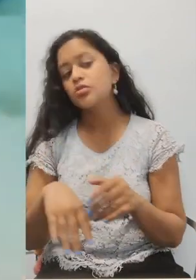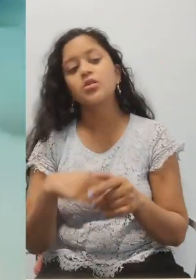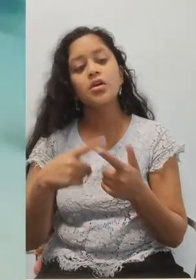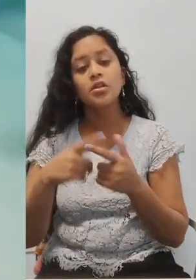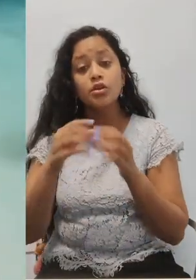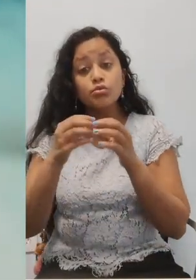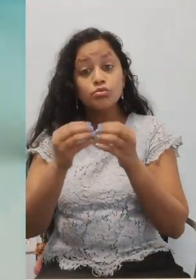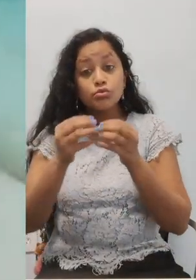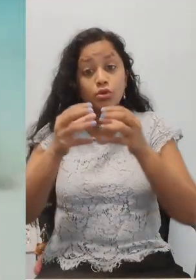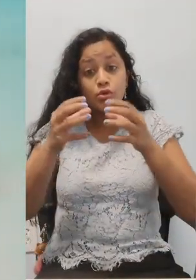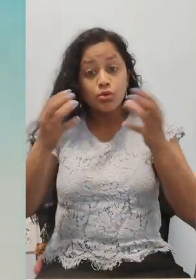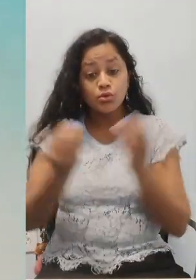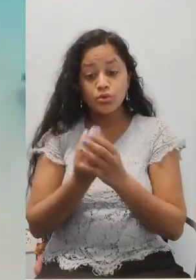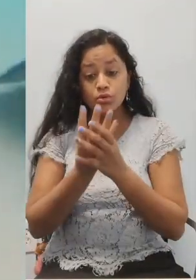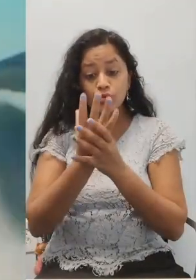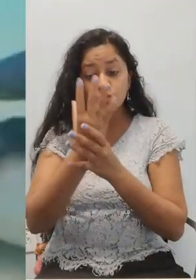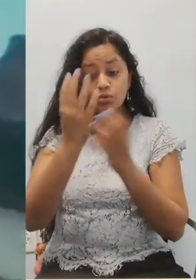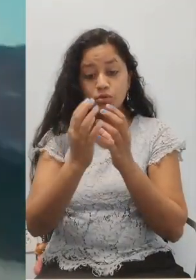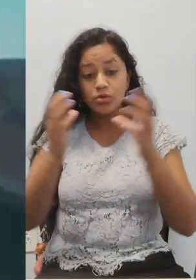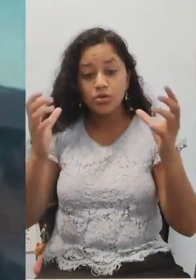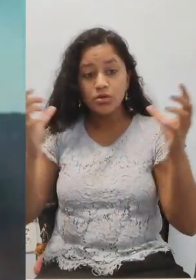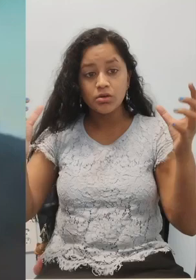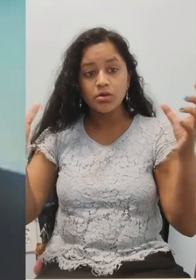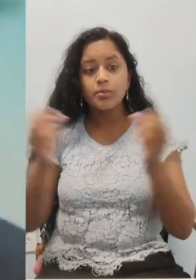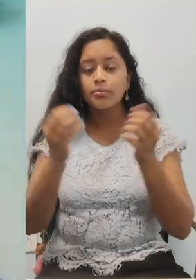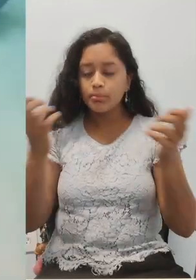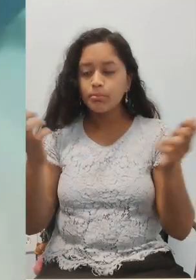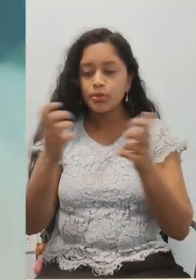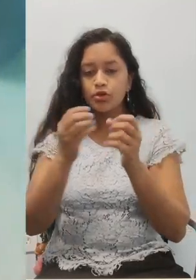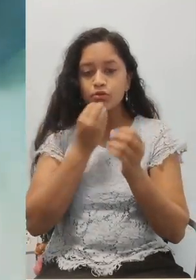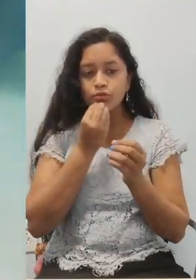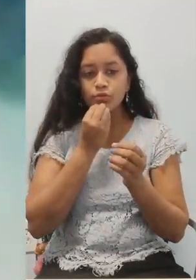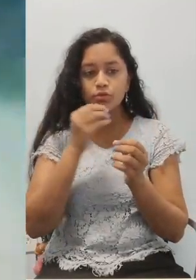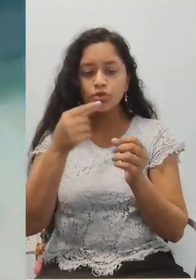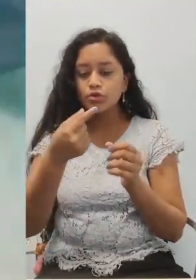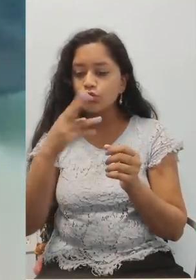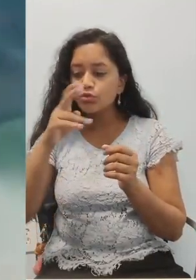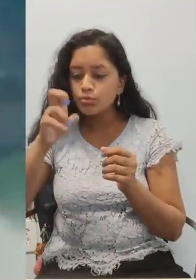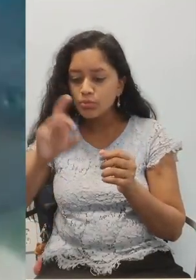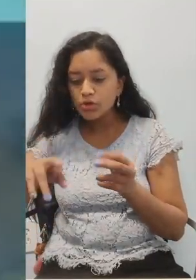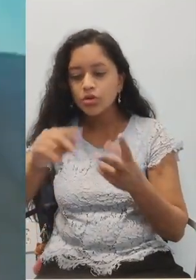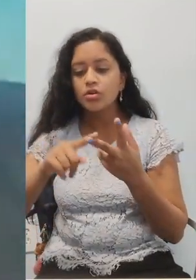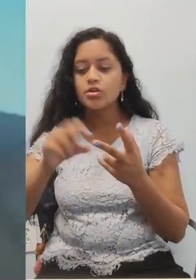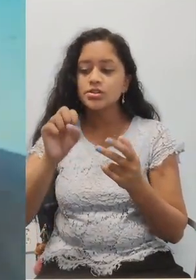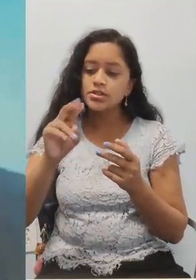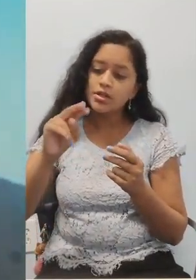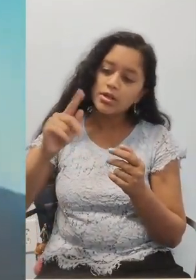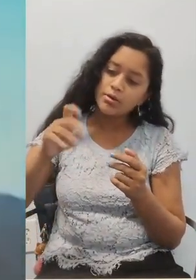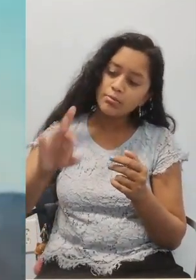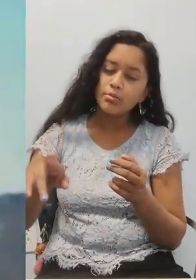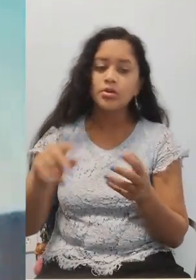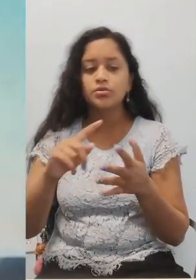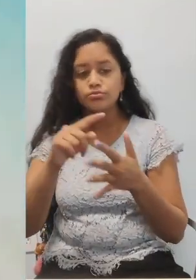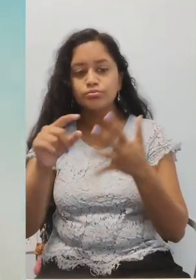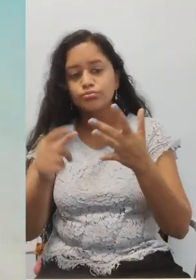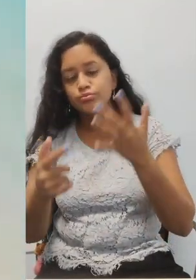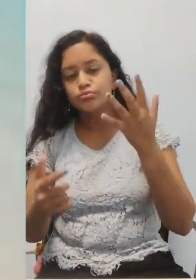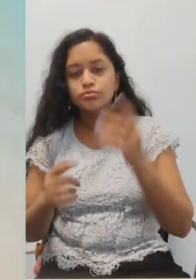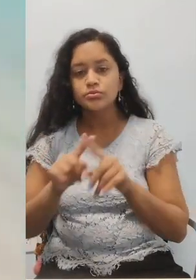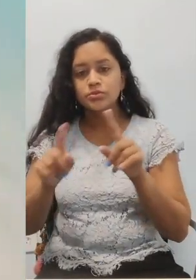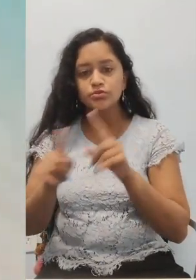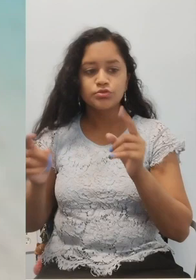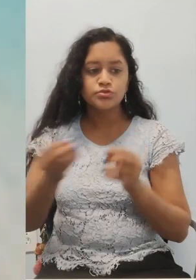then when they grow, they change over to bigger food like groupers, snappers, barracudas, jacks, that kind of